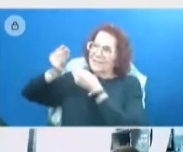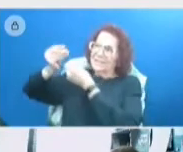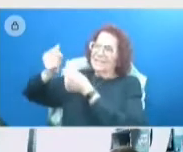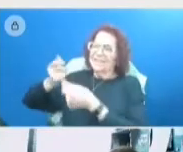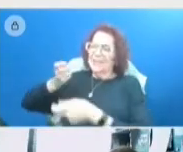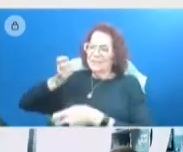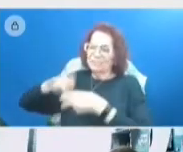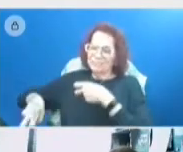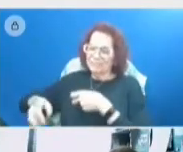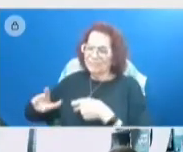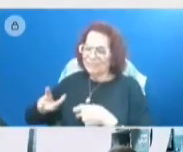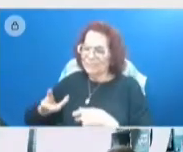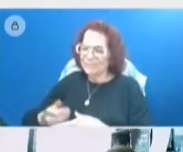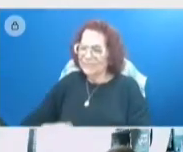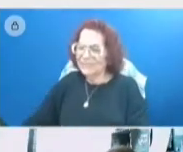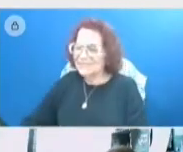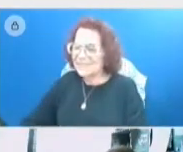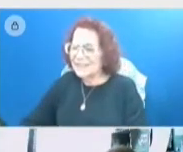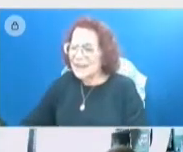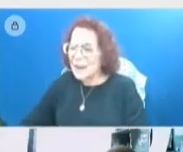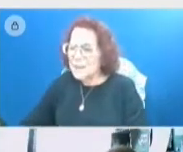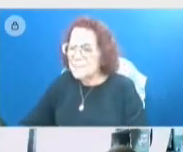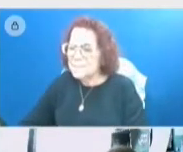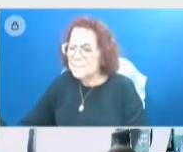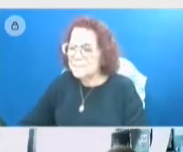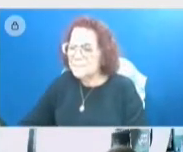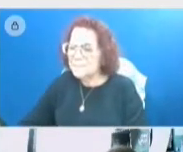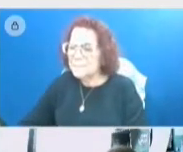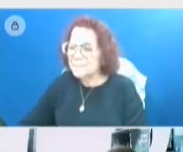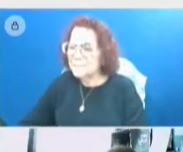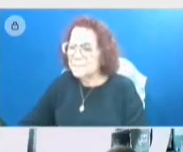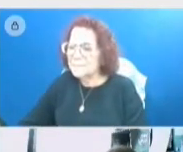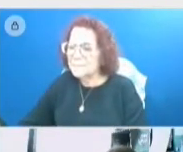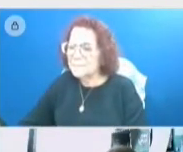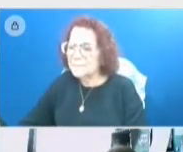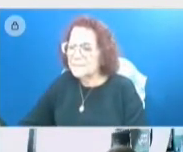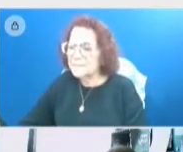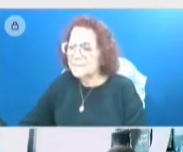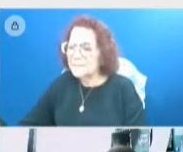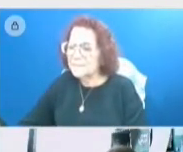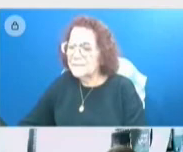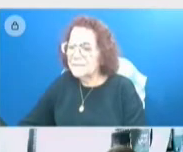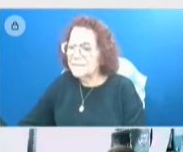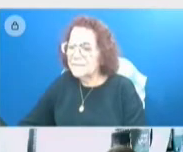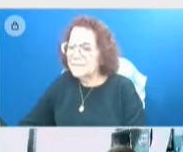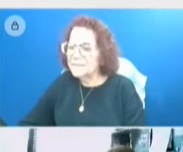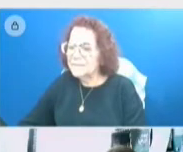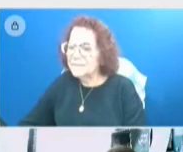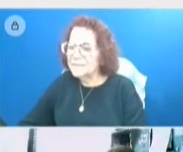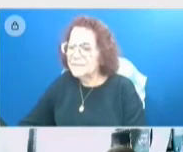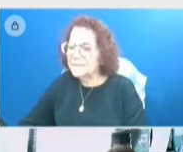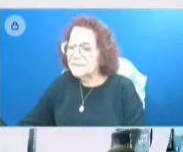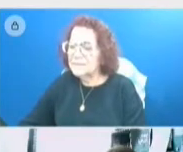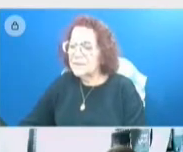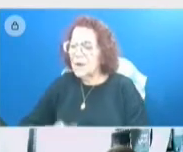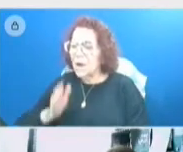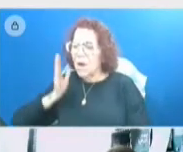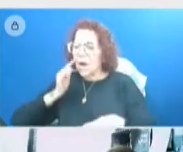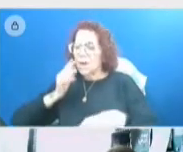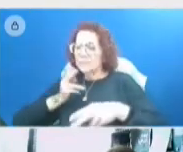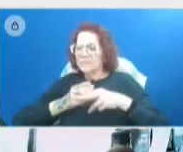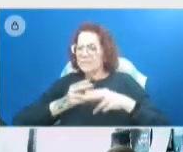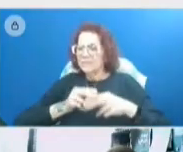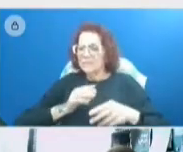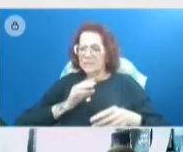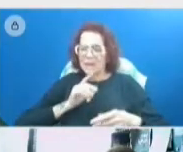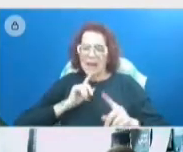in itself a positive direction. The short answer to your question, Commissioner, was no. They haven't mentioned anything